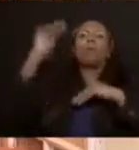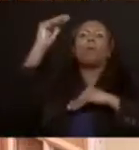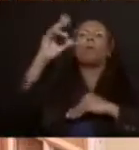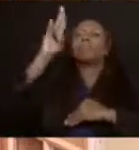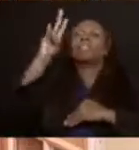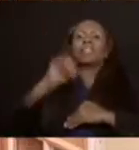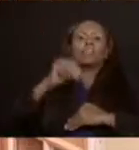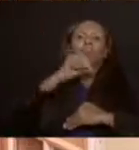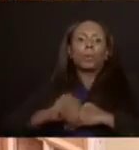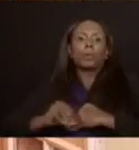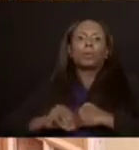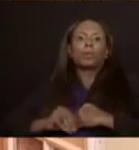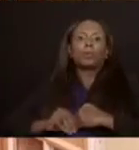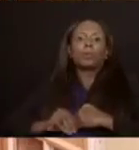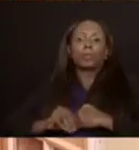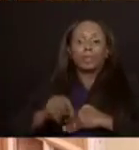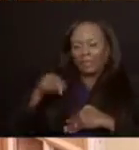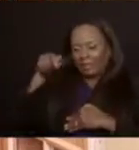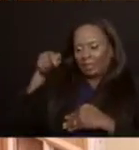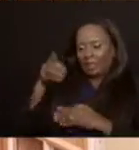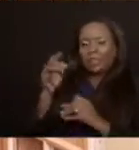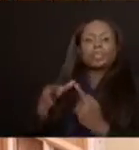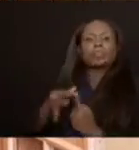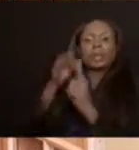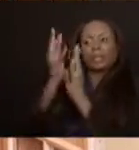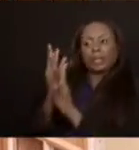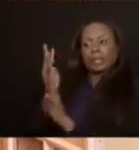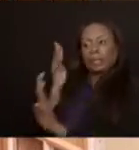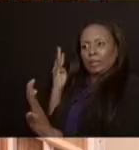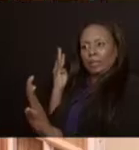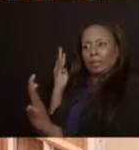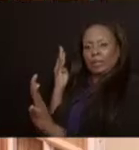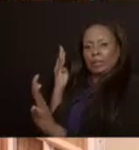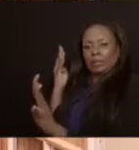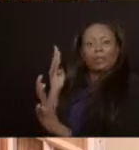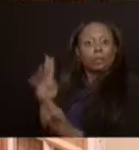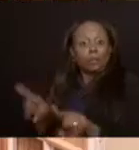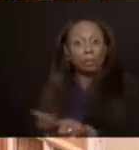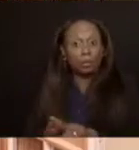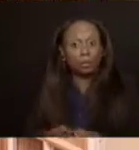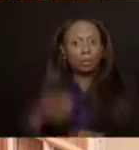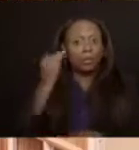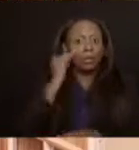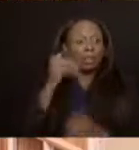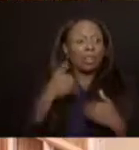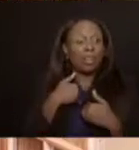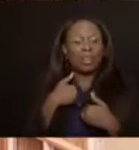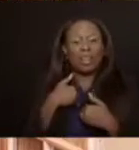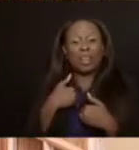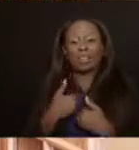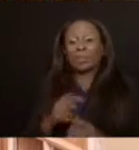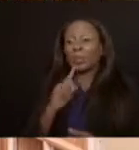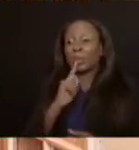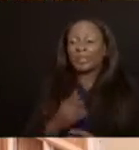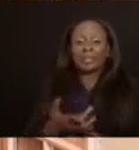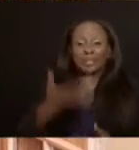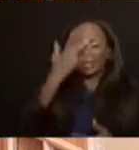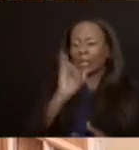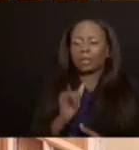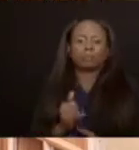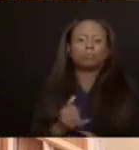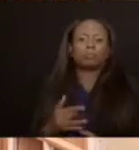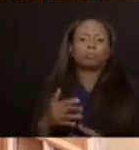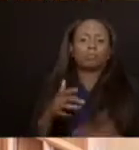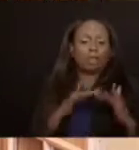normal line. And similarly, a special line for those persons who have chronic NCDs, heart